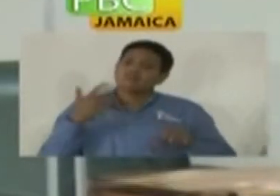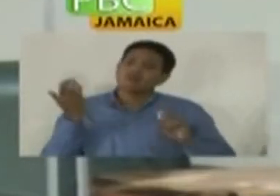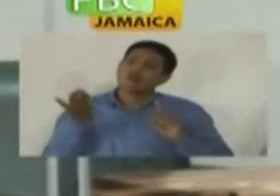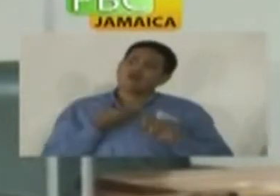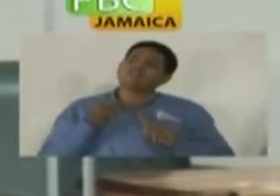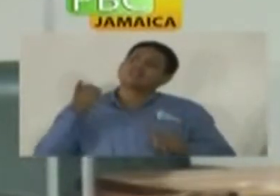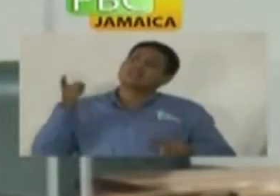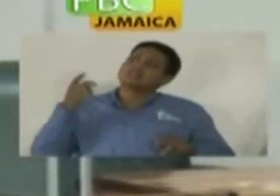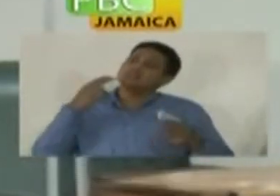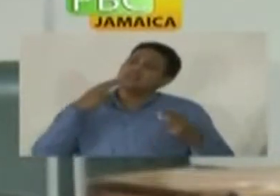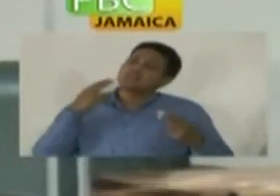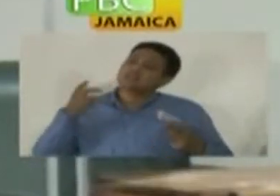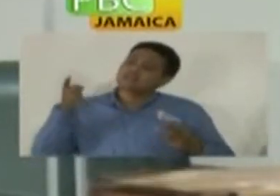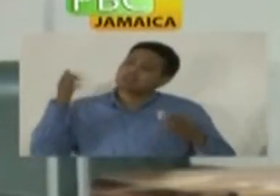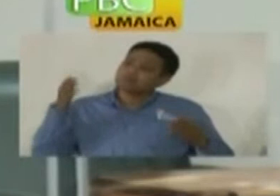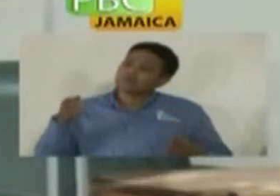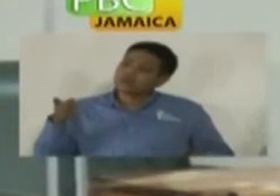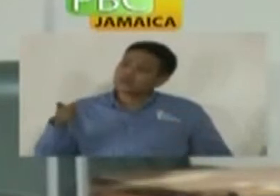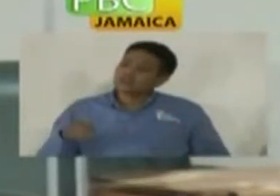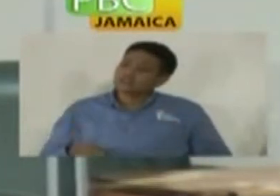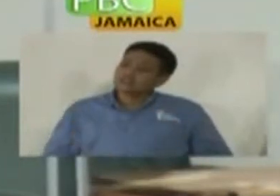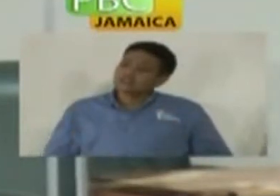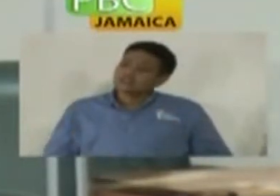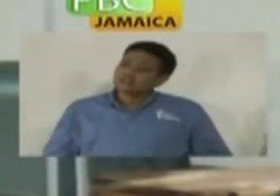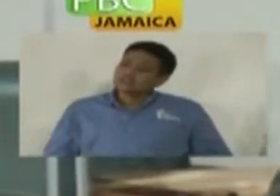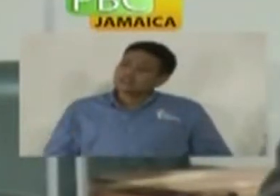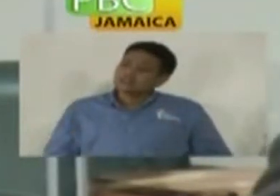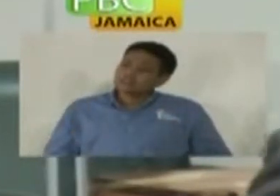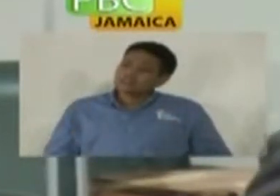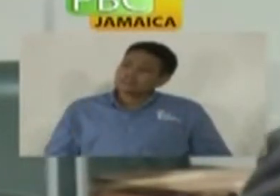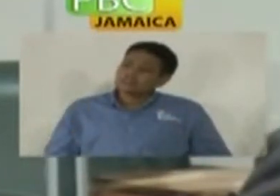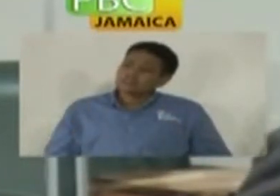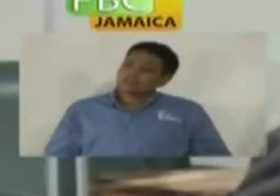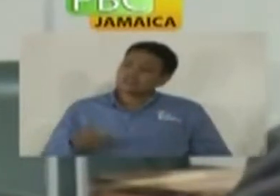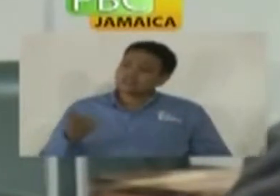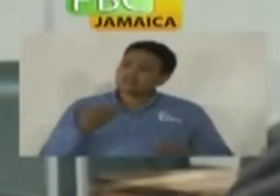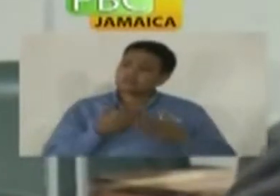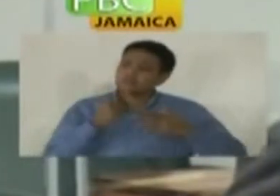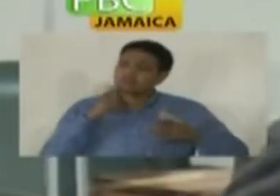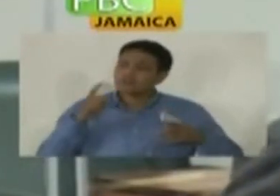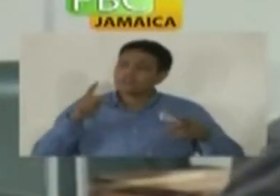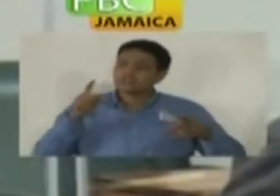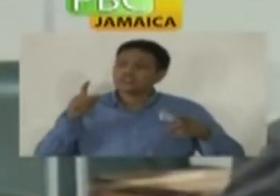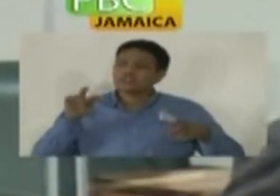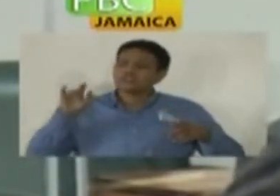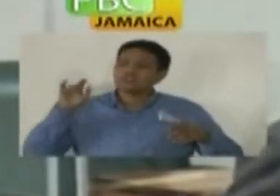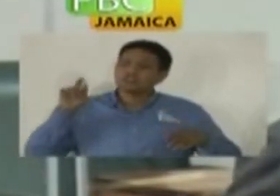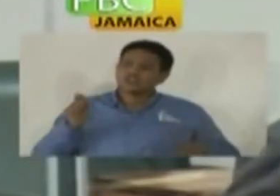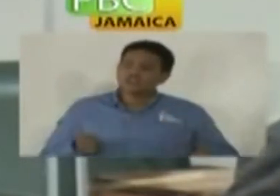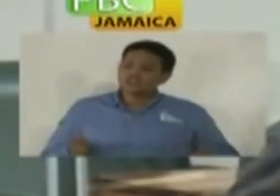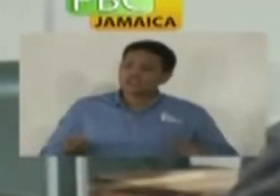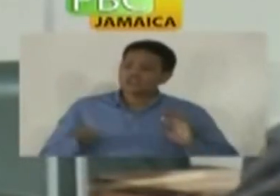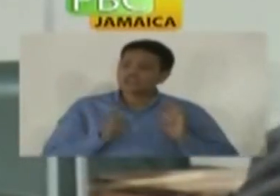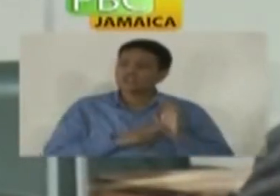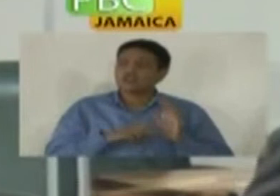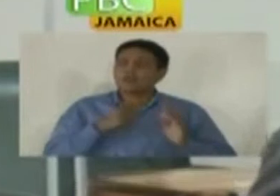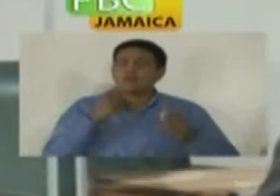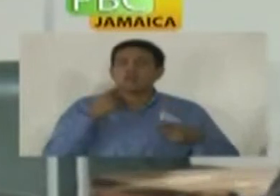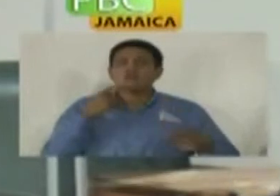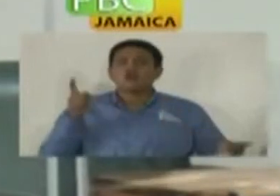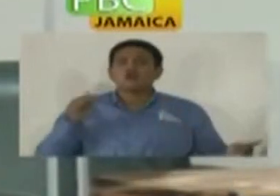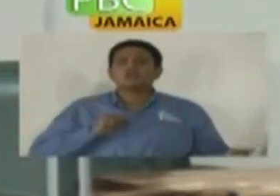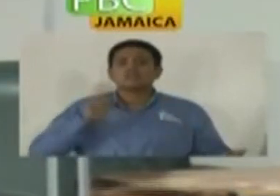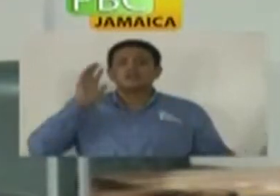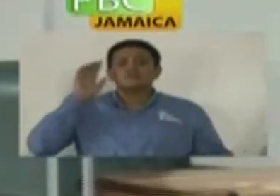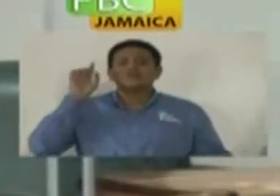of the innocence of his client, Mr. President, that right there before the magistrate, they jump up and they announce that I'm going